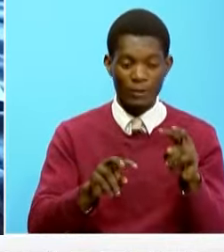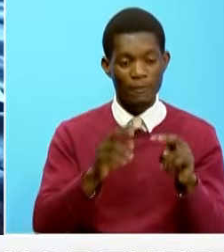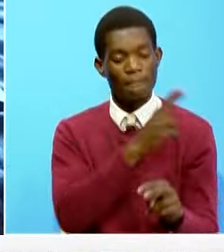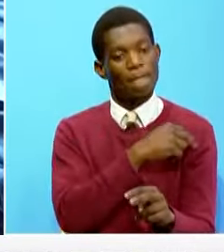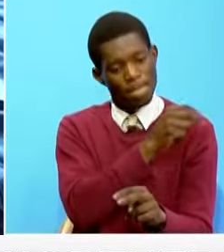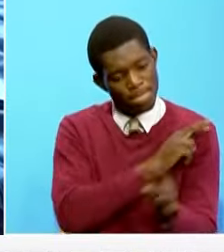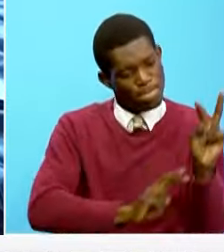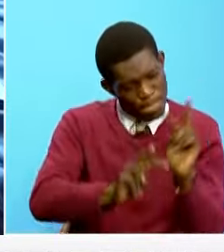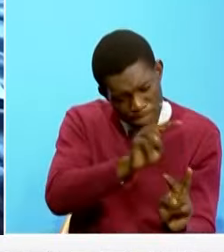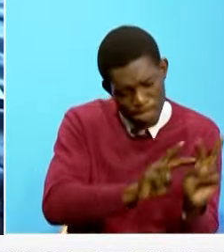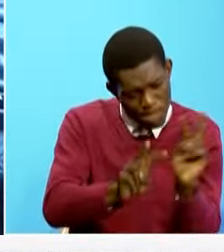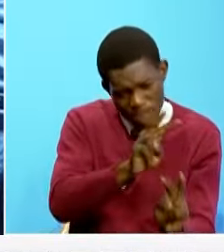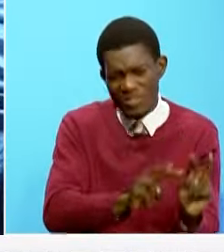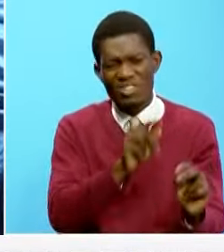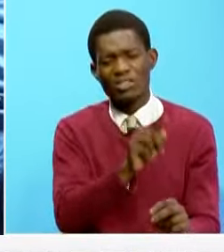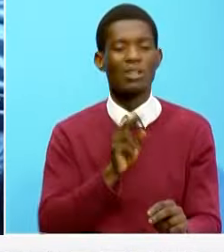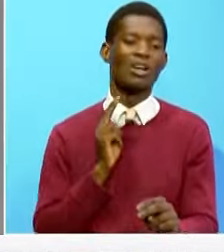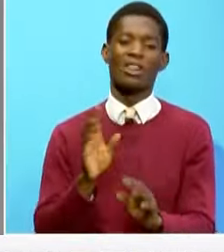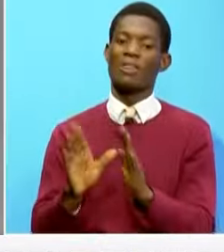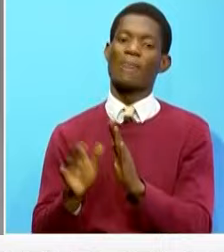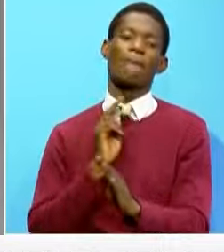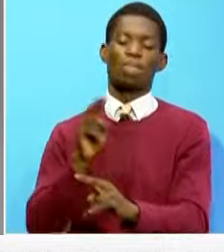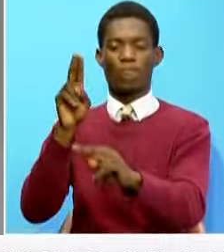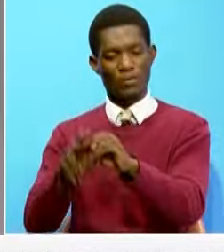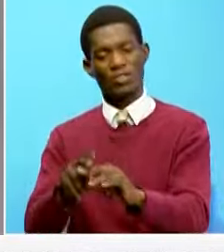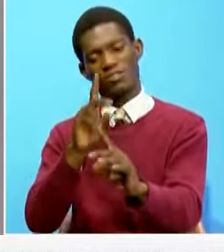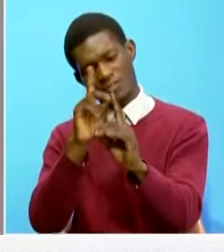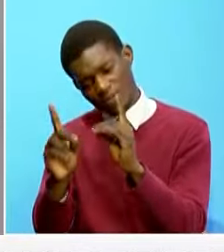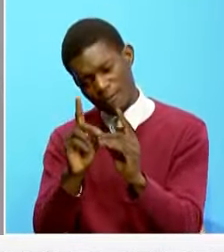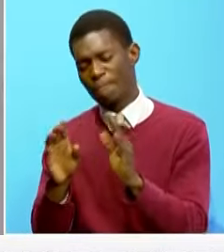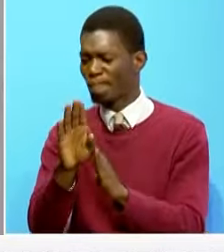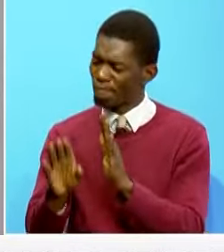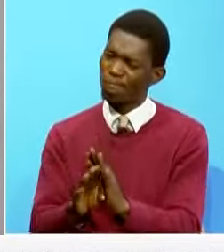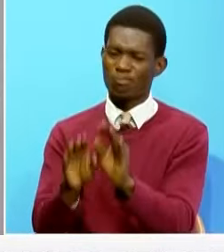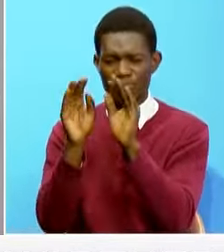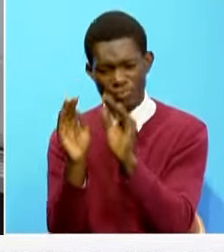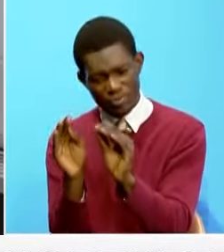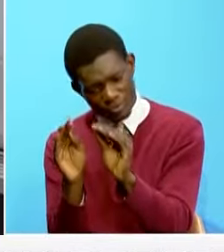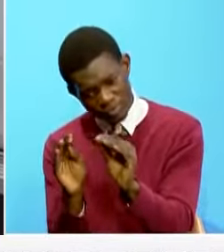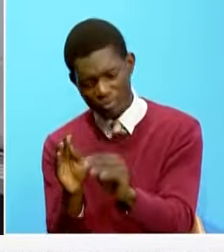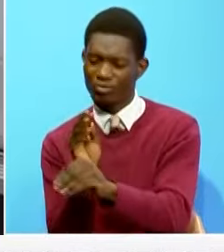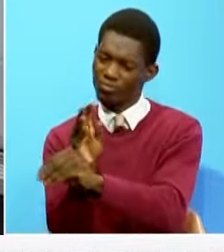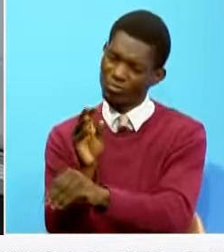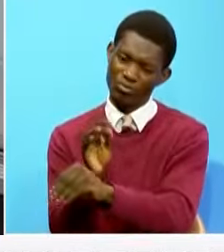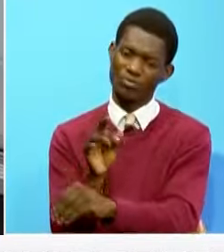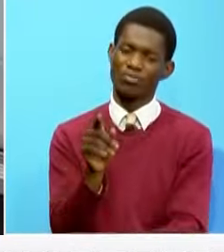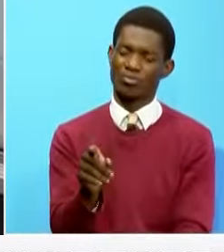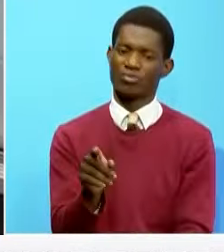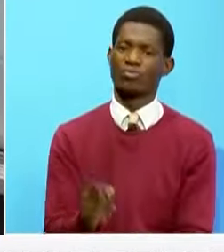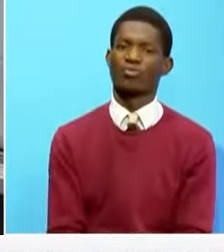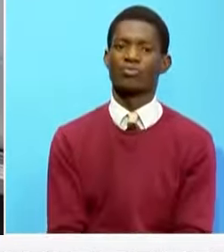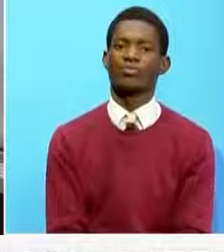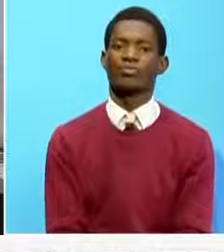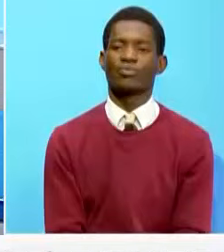their treatment. Then we are able to sit with them, provide the social, psychological counseling. For Zanis in Kasama, I'm